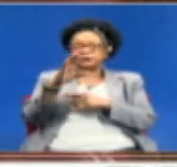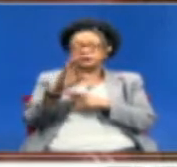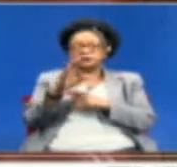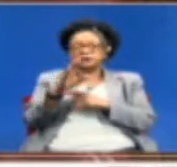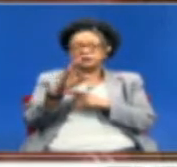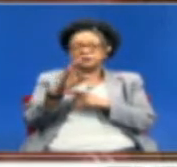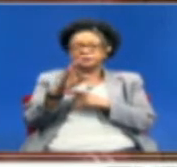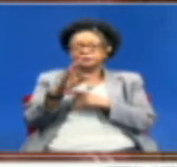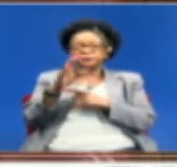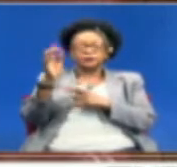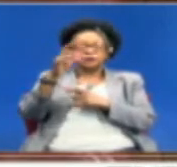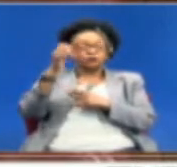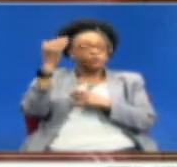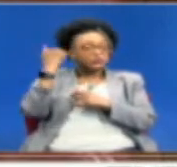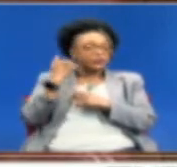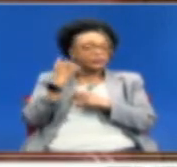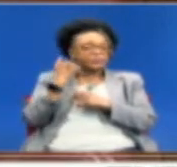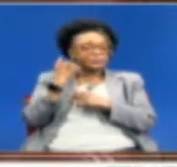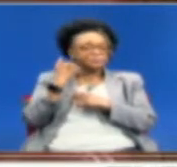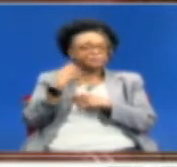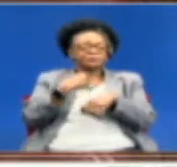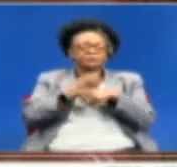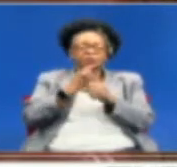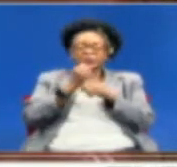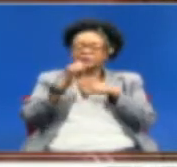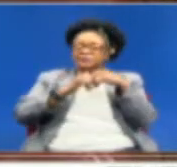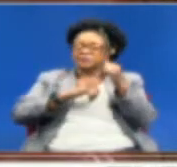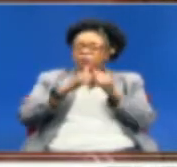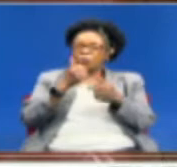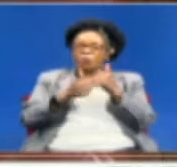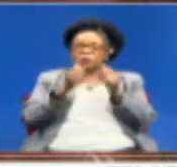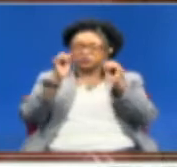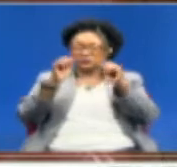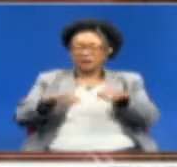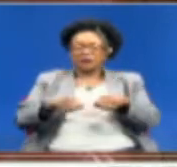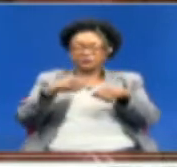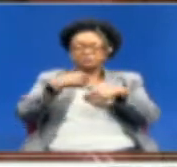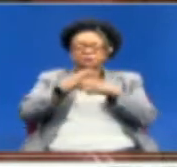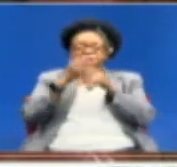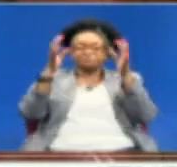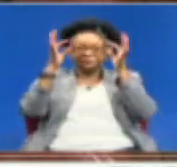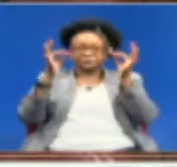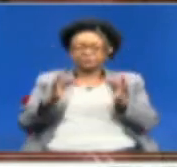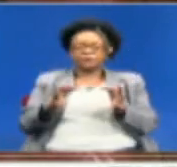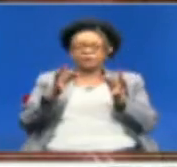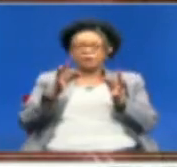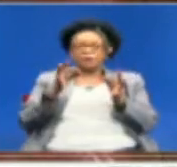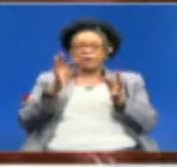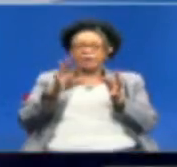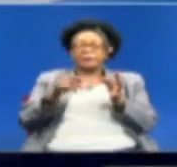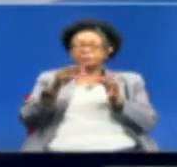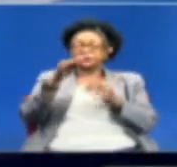the judiciary. Building trust, Mr. Speaker, means accepting decisions made by bodies we've set up.